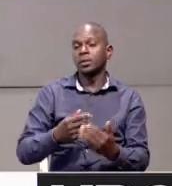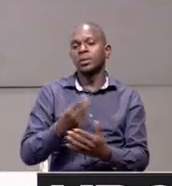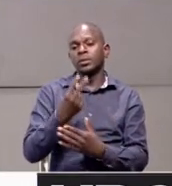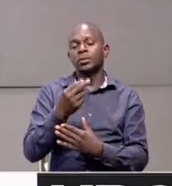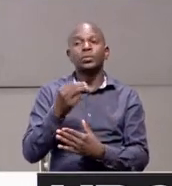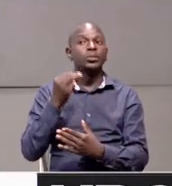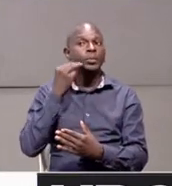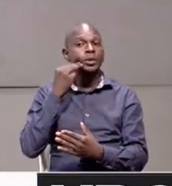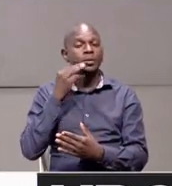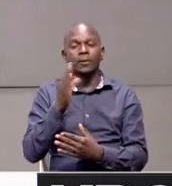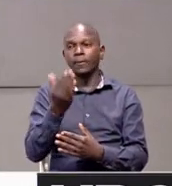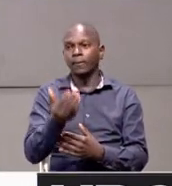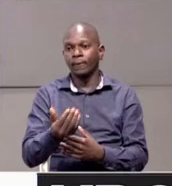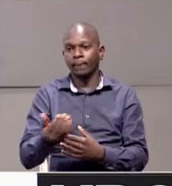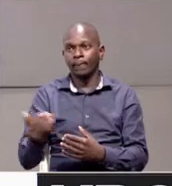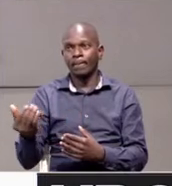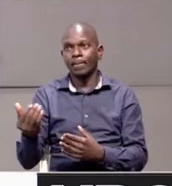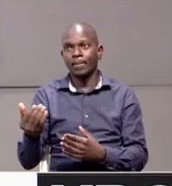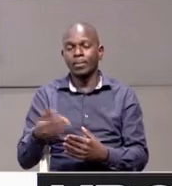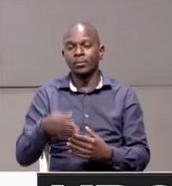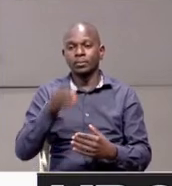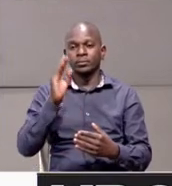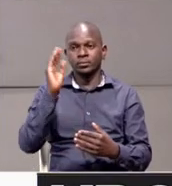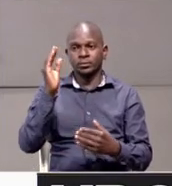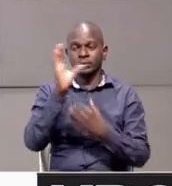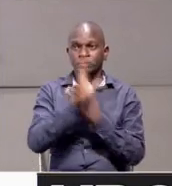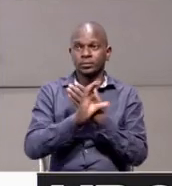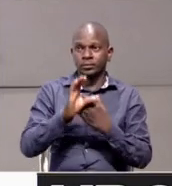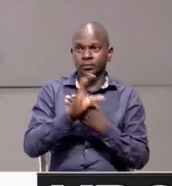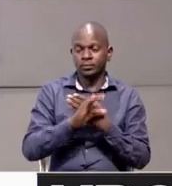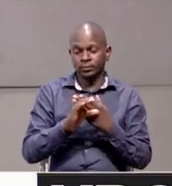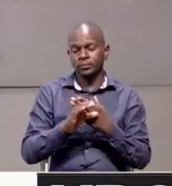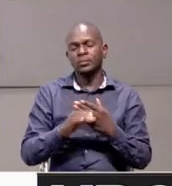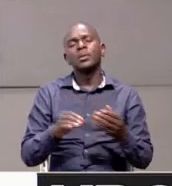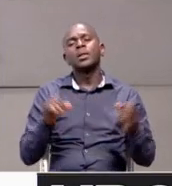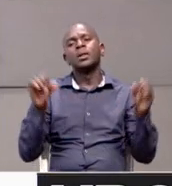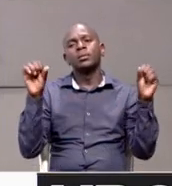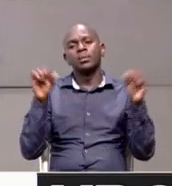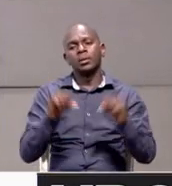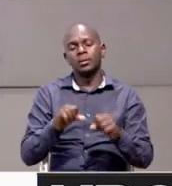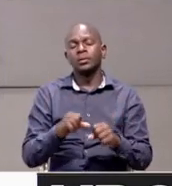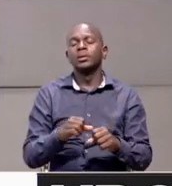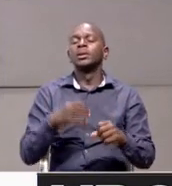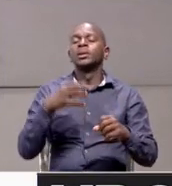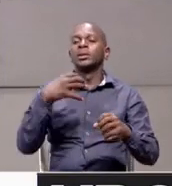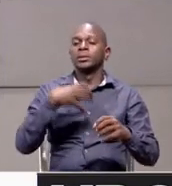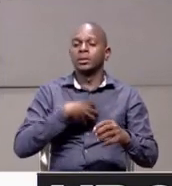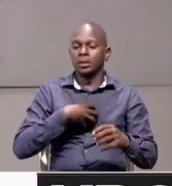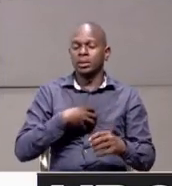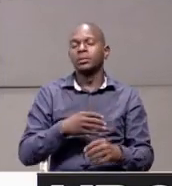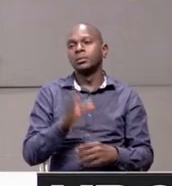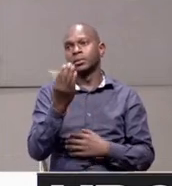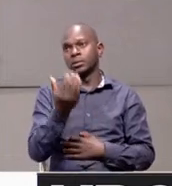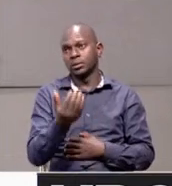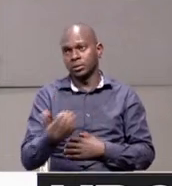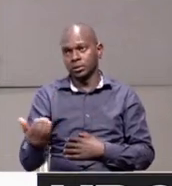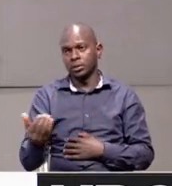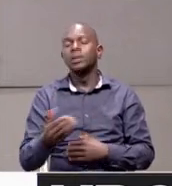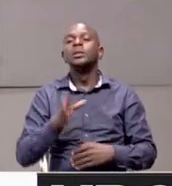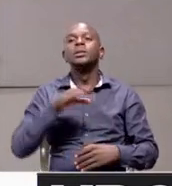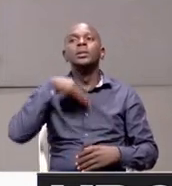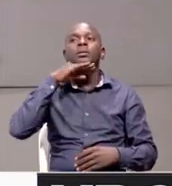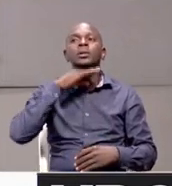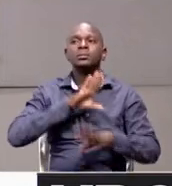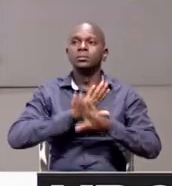2 million children in the country are trapped in worst forms of child labor. So we are saying that really enough is